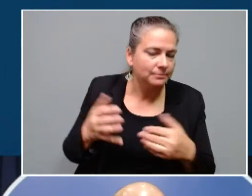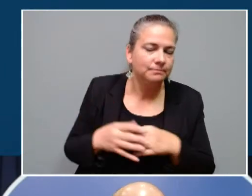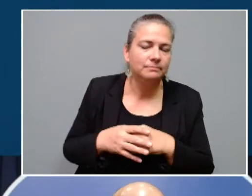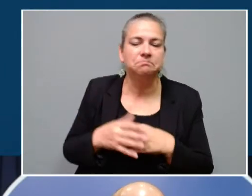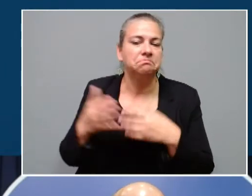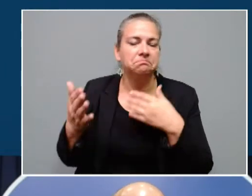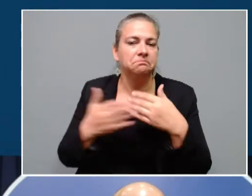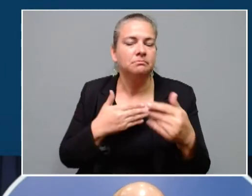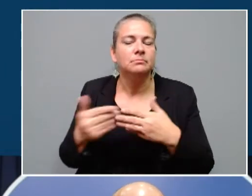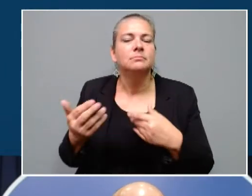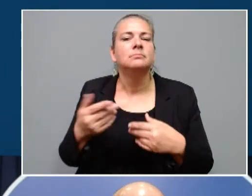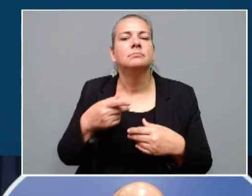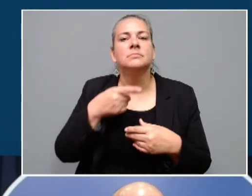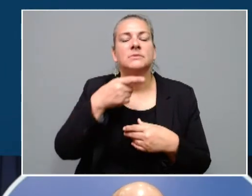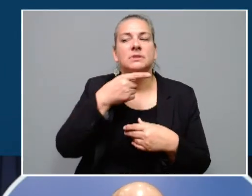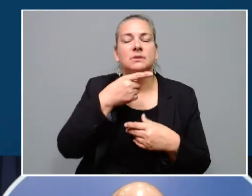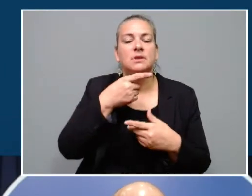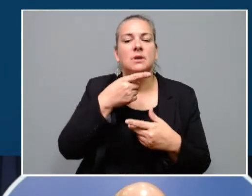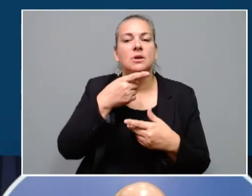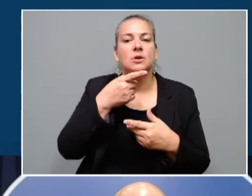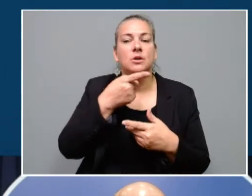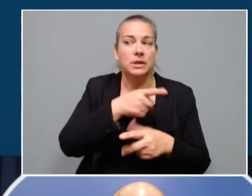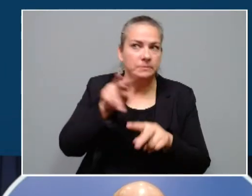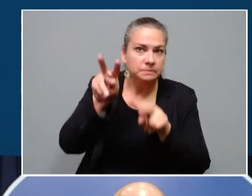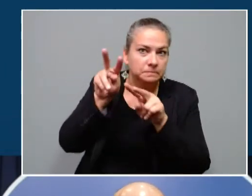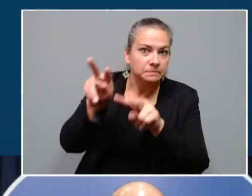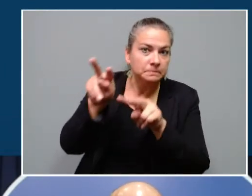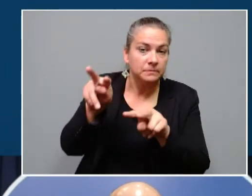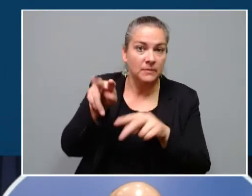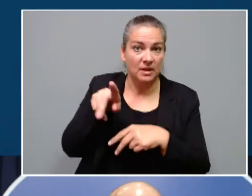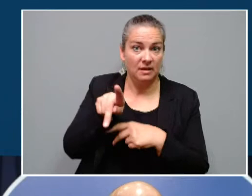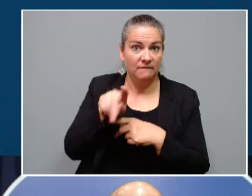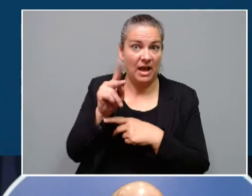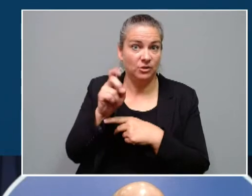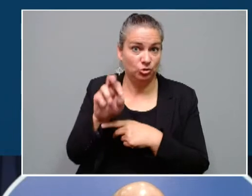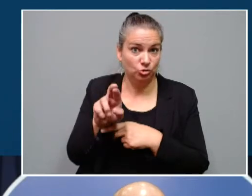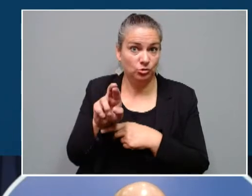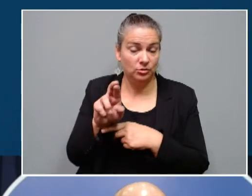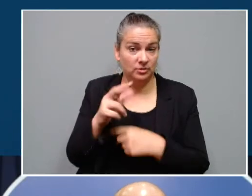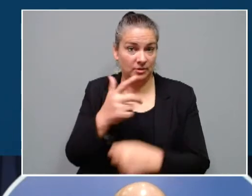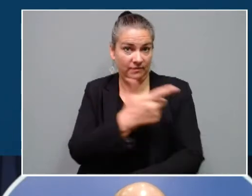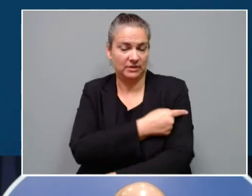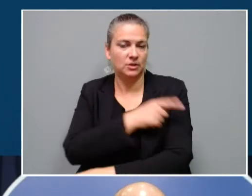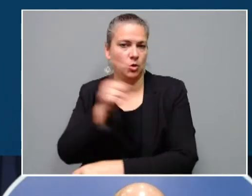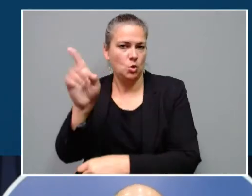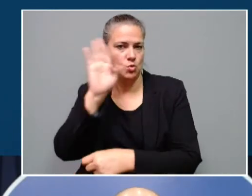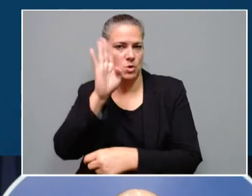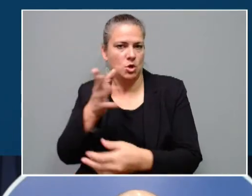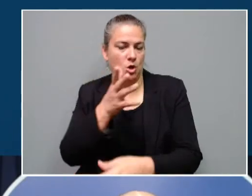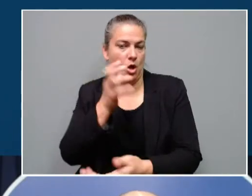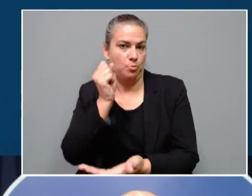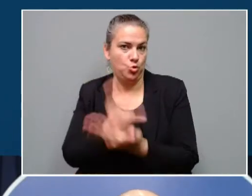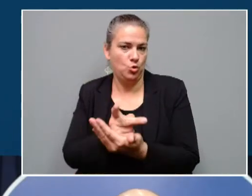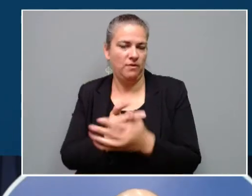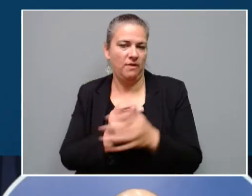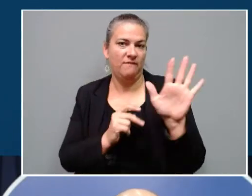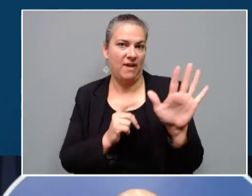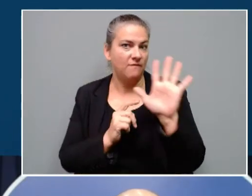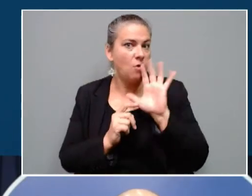widely anticipated that the Pfizer vaccine will be approved for children 5 to 11 years of